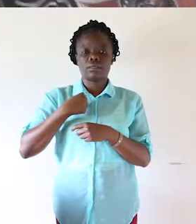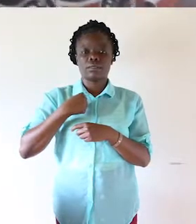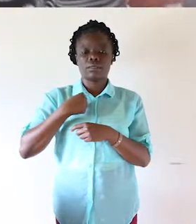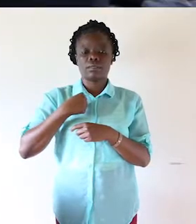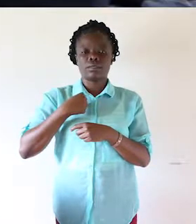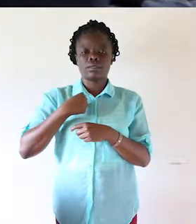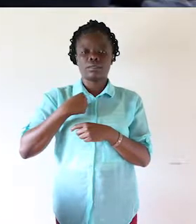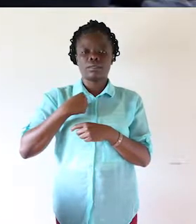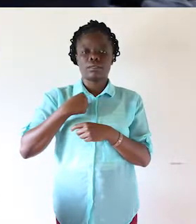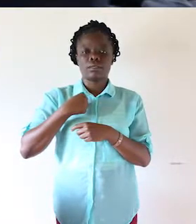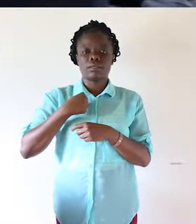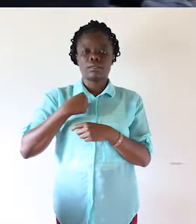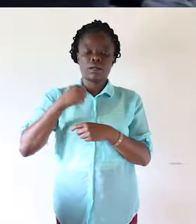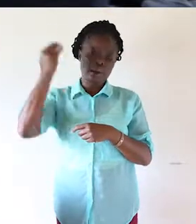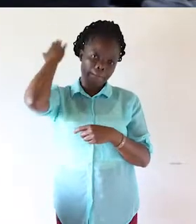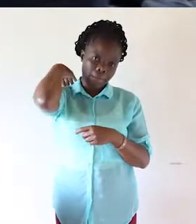backpack for